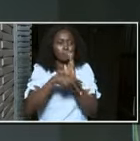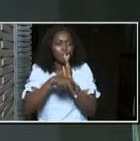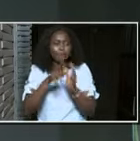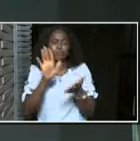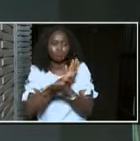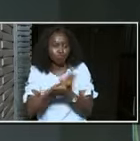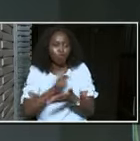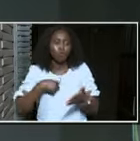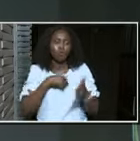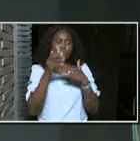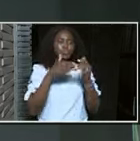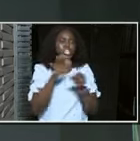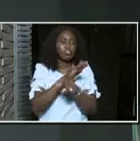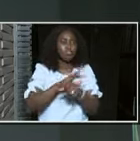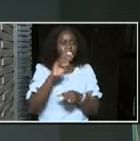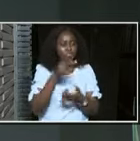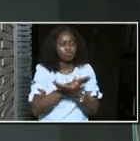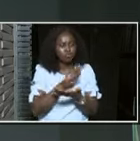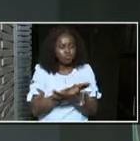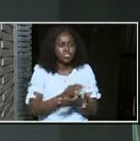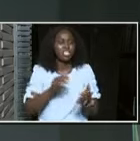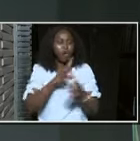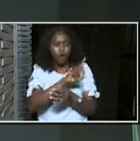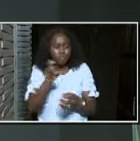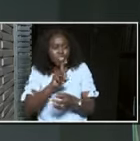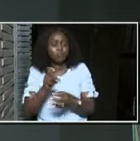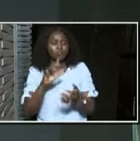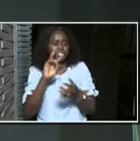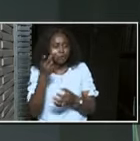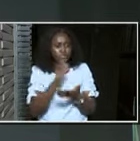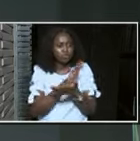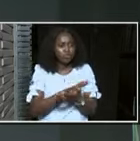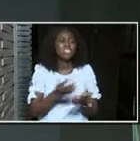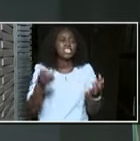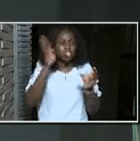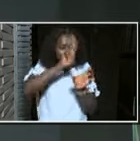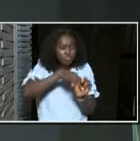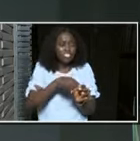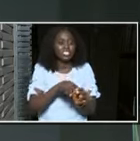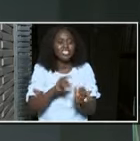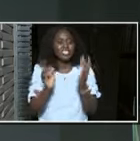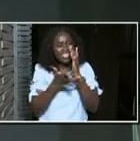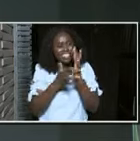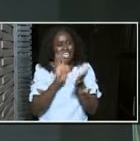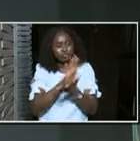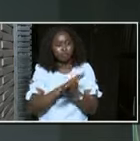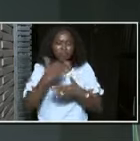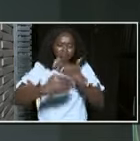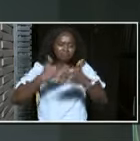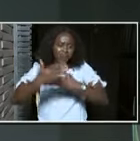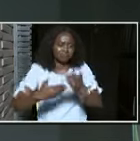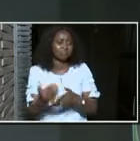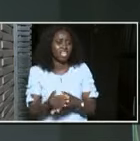enough secondary schools, hundreds of secondary schools, including technical schools, and so on and so forth. And